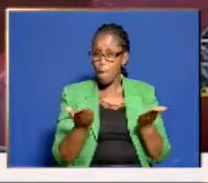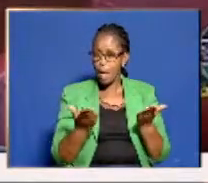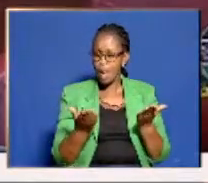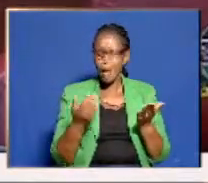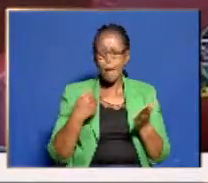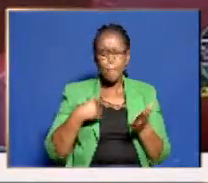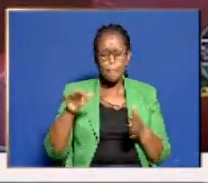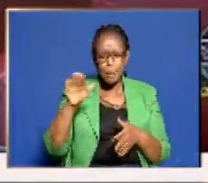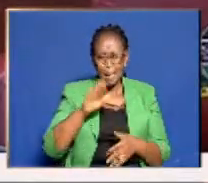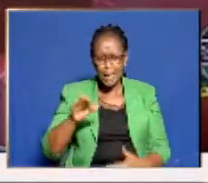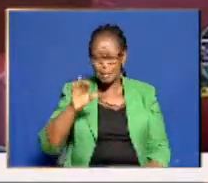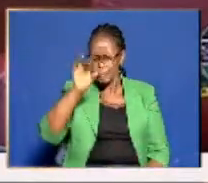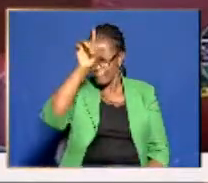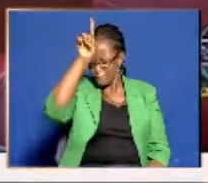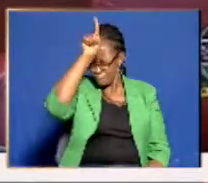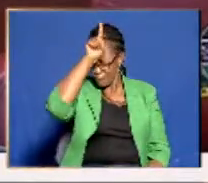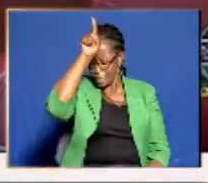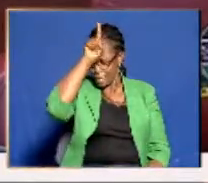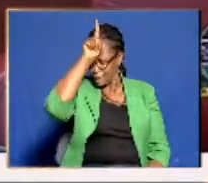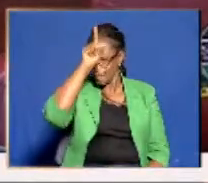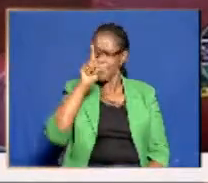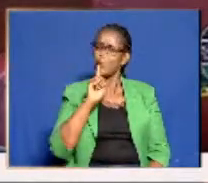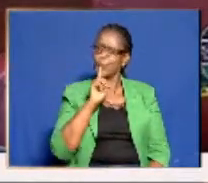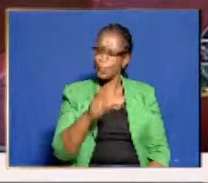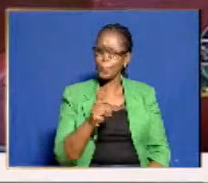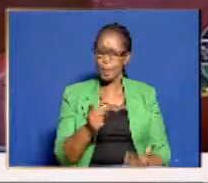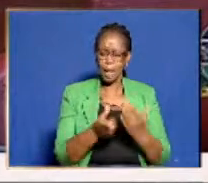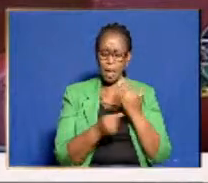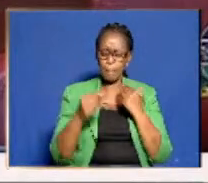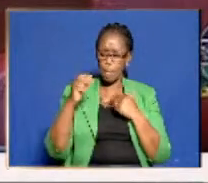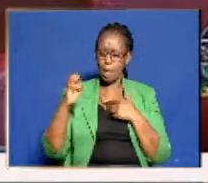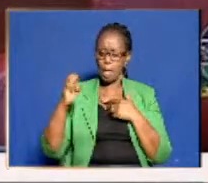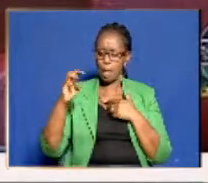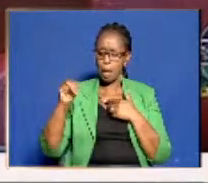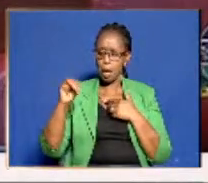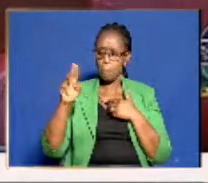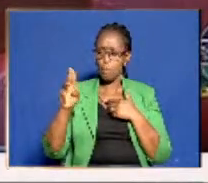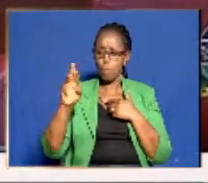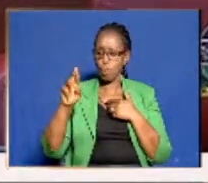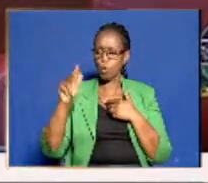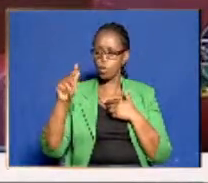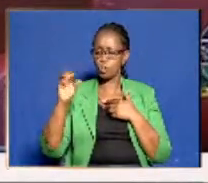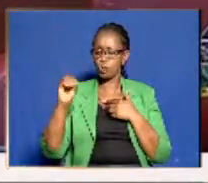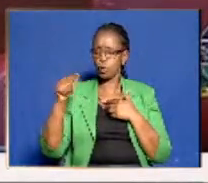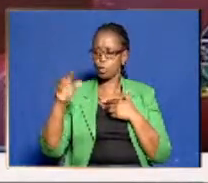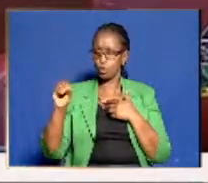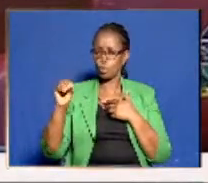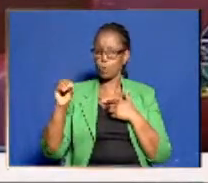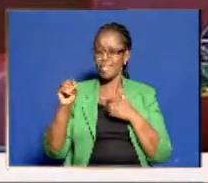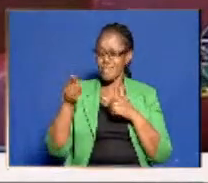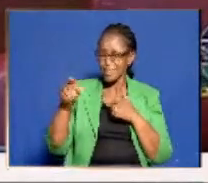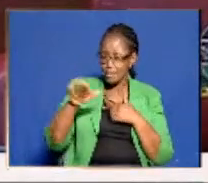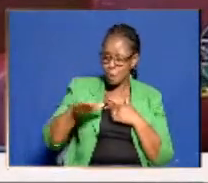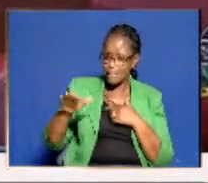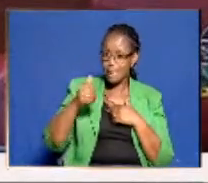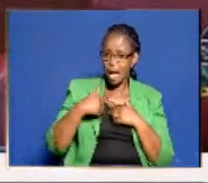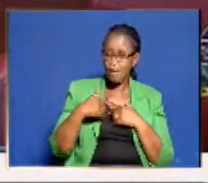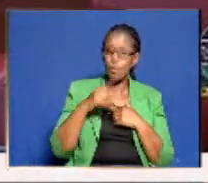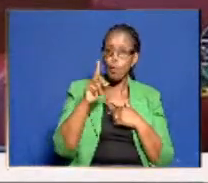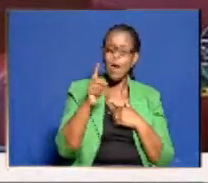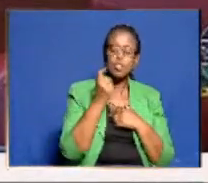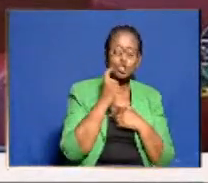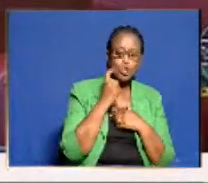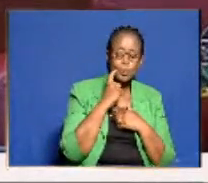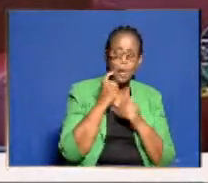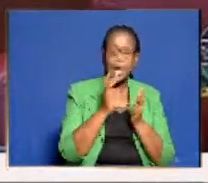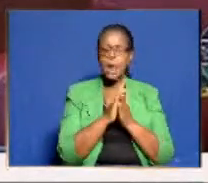remote area called Emurtoto. The shopping center have one shop and one butchery.